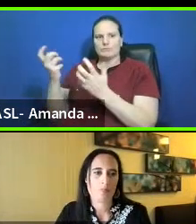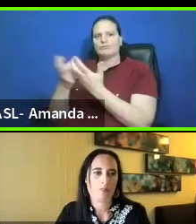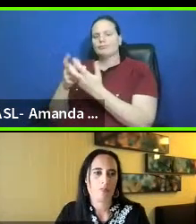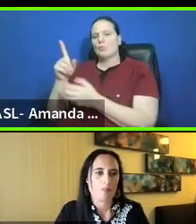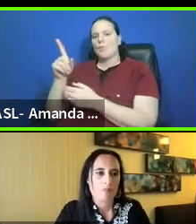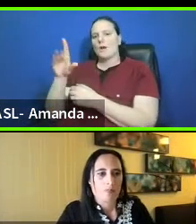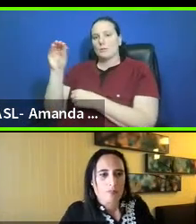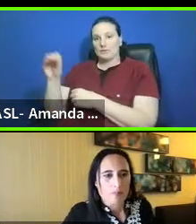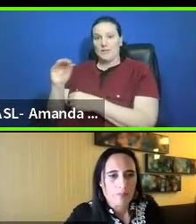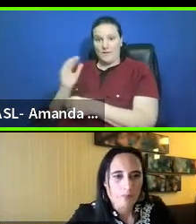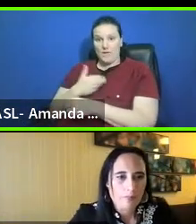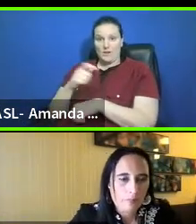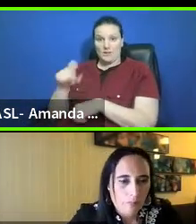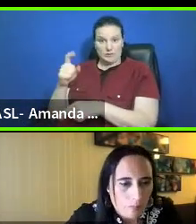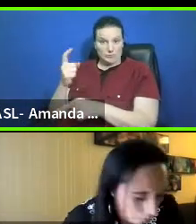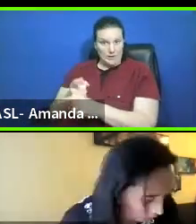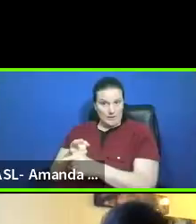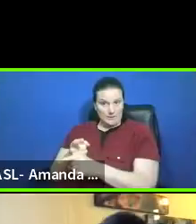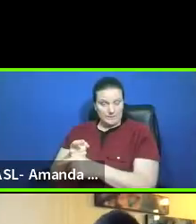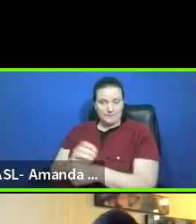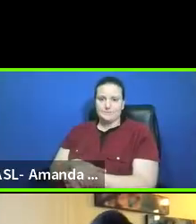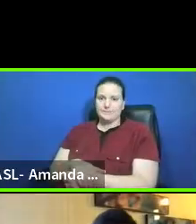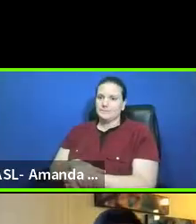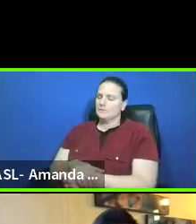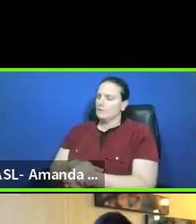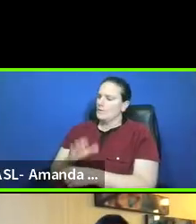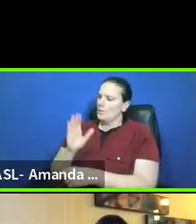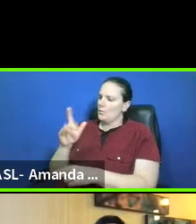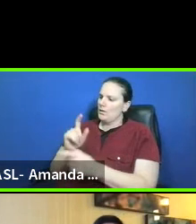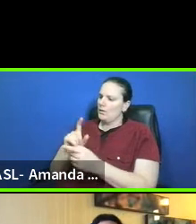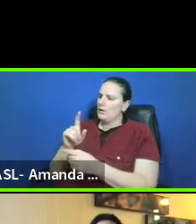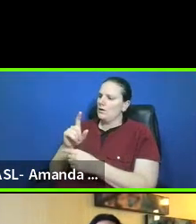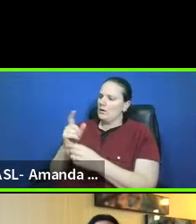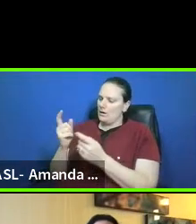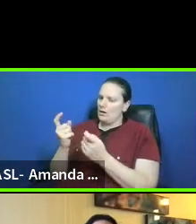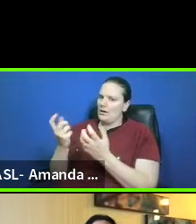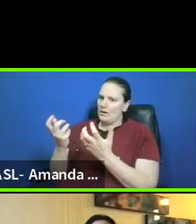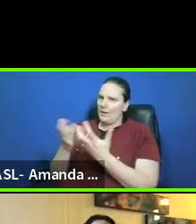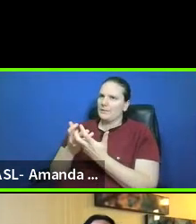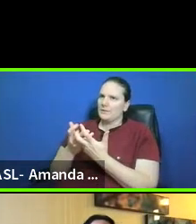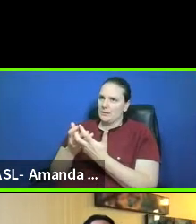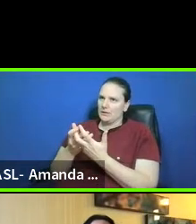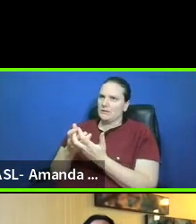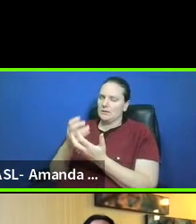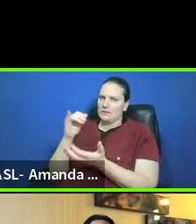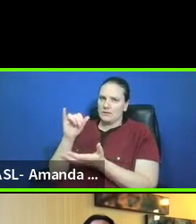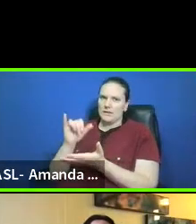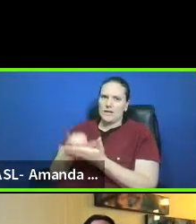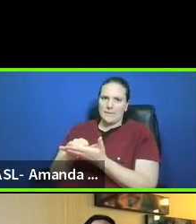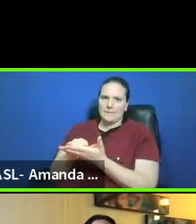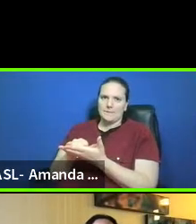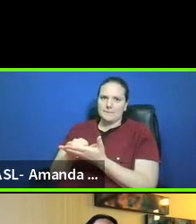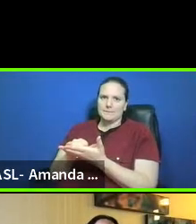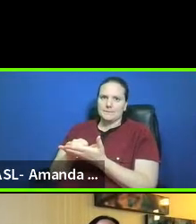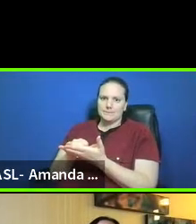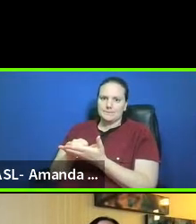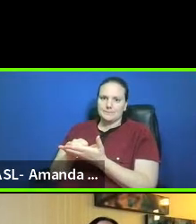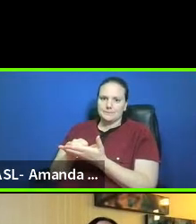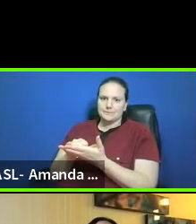our needs, correct? It would accommodate, yes, it would accommodate the